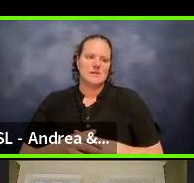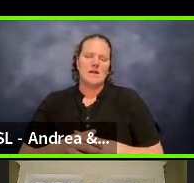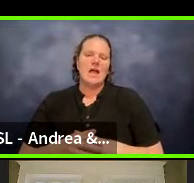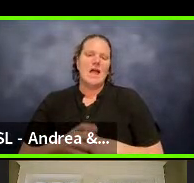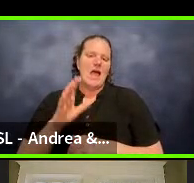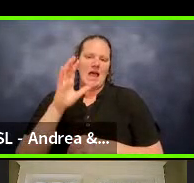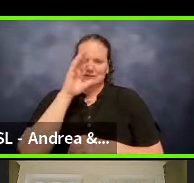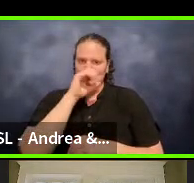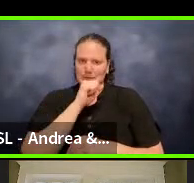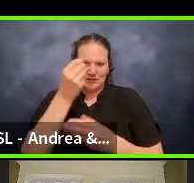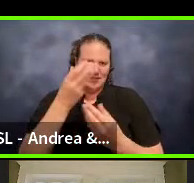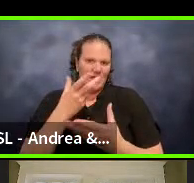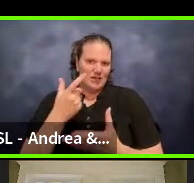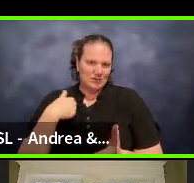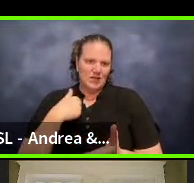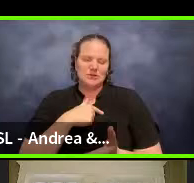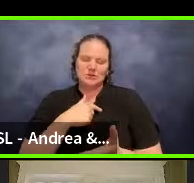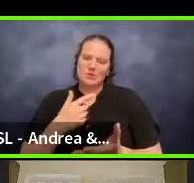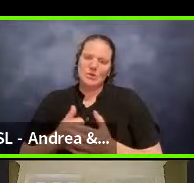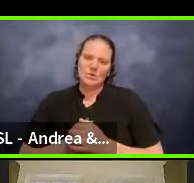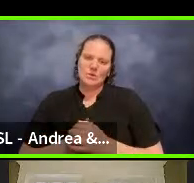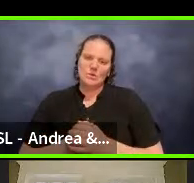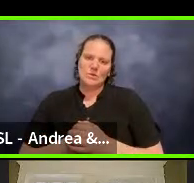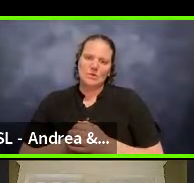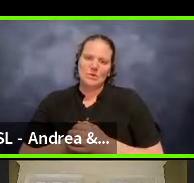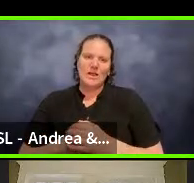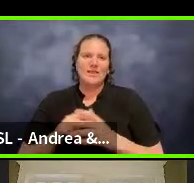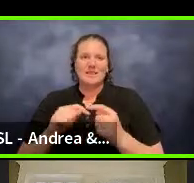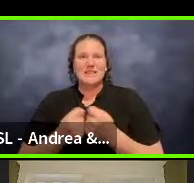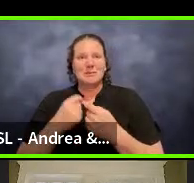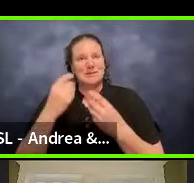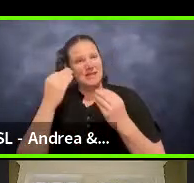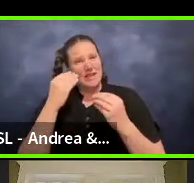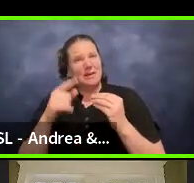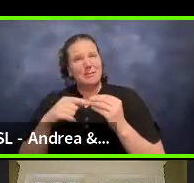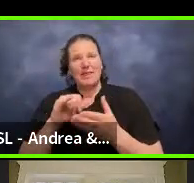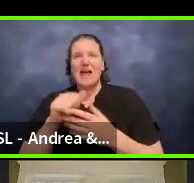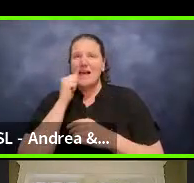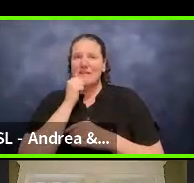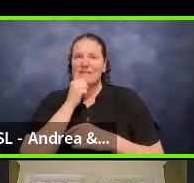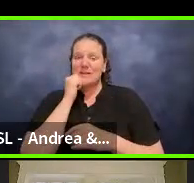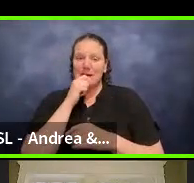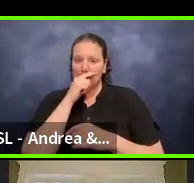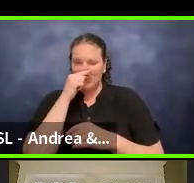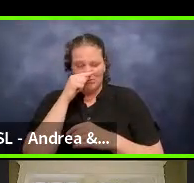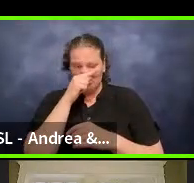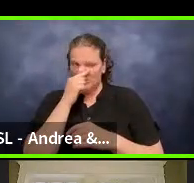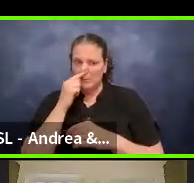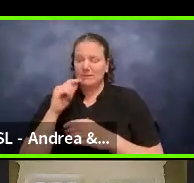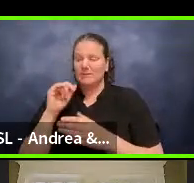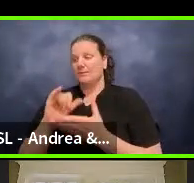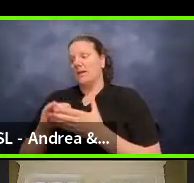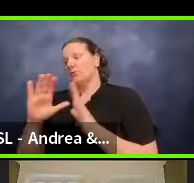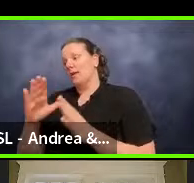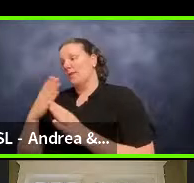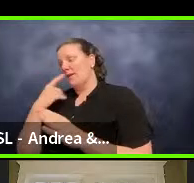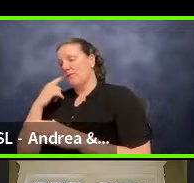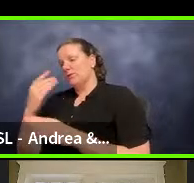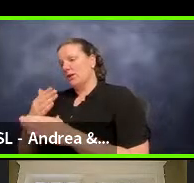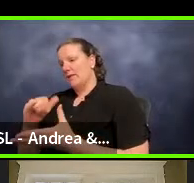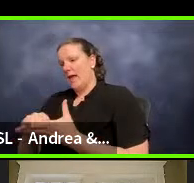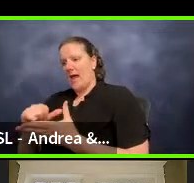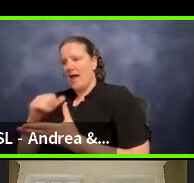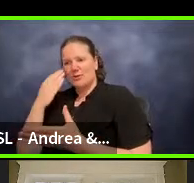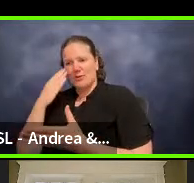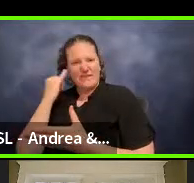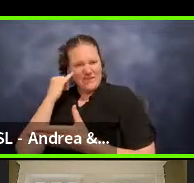estimate tells us. So team is thinking on it every day. That's great. Thank you for sharing that. I don't know if it's meaningful or if